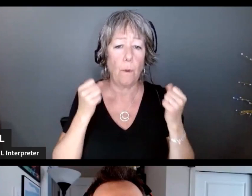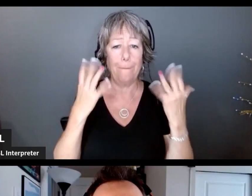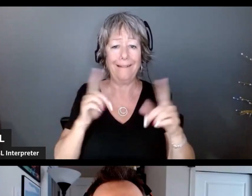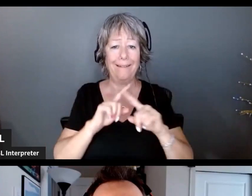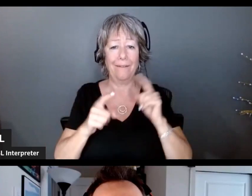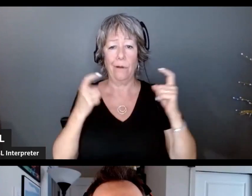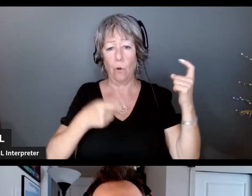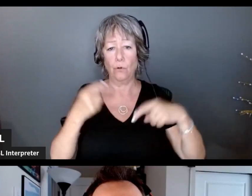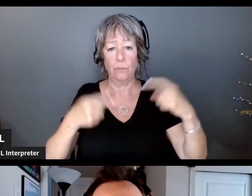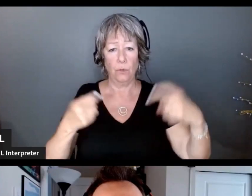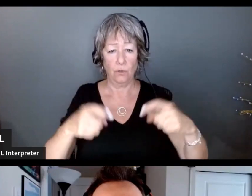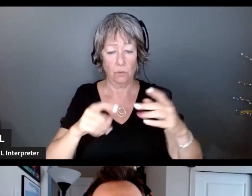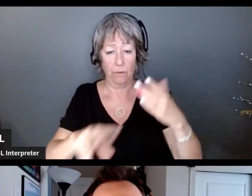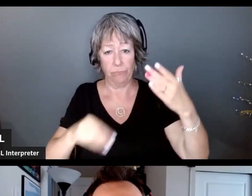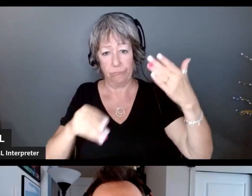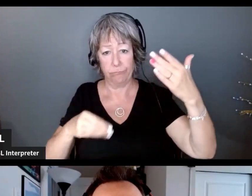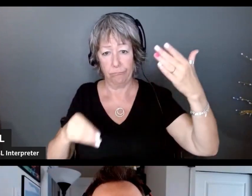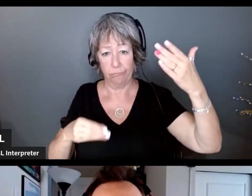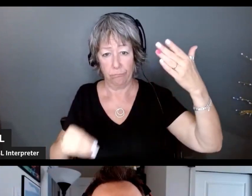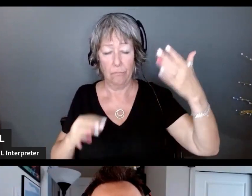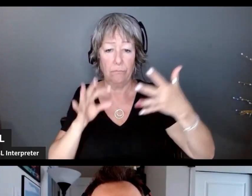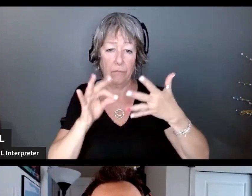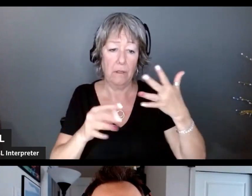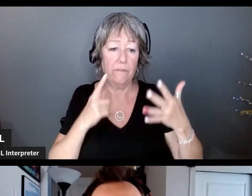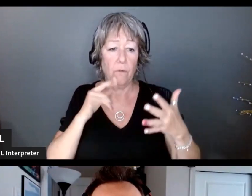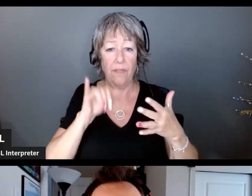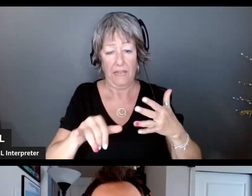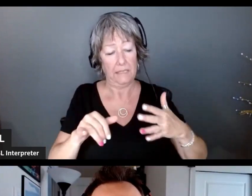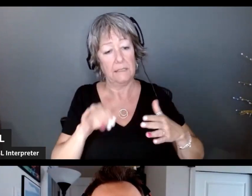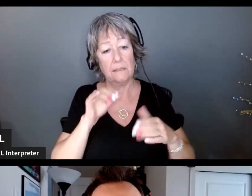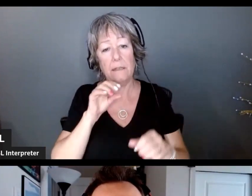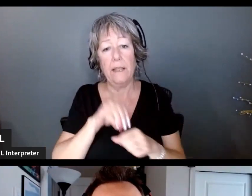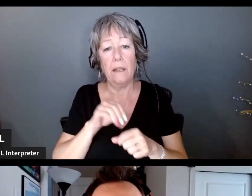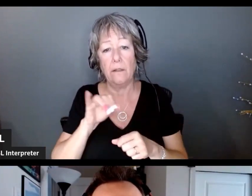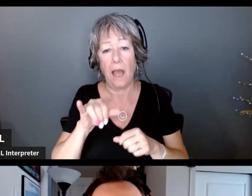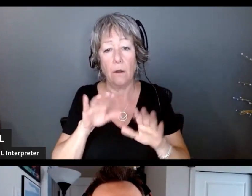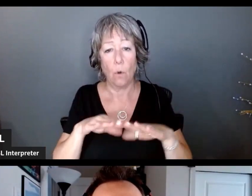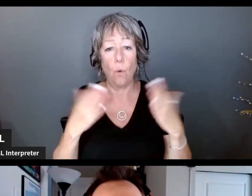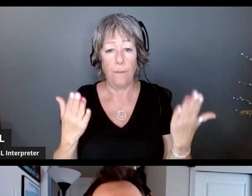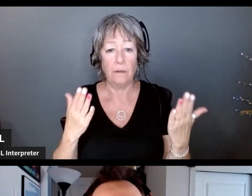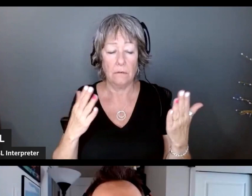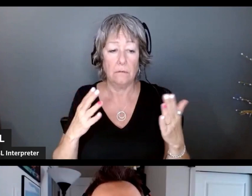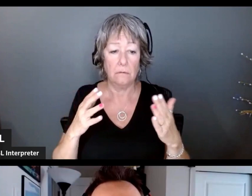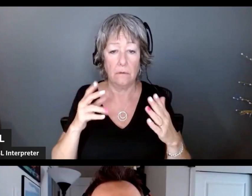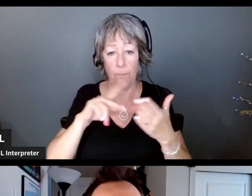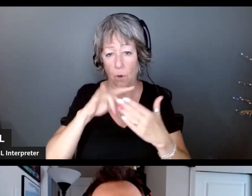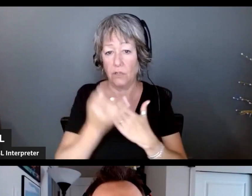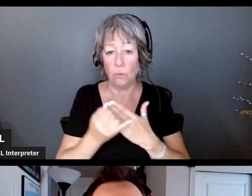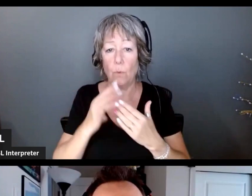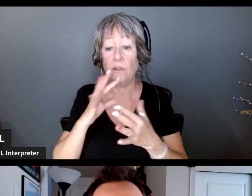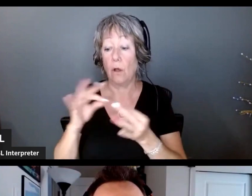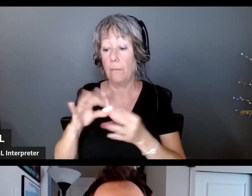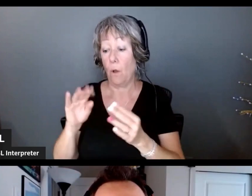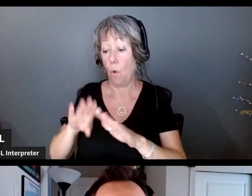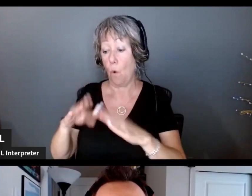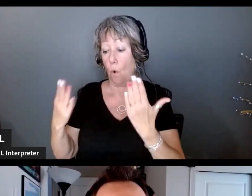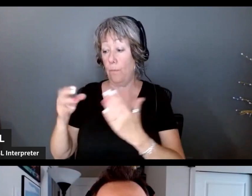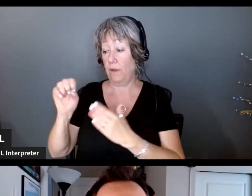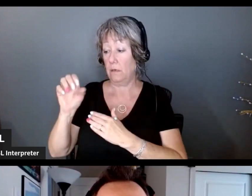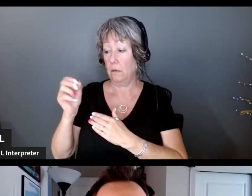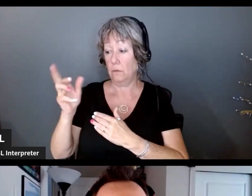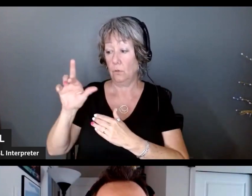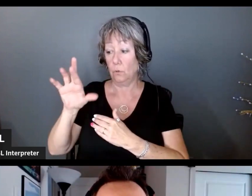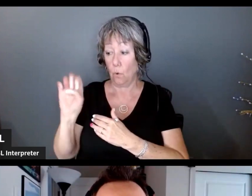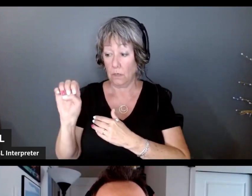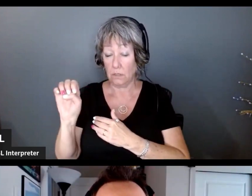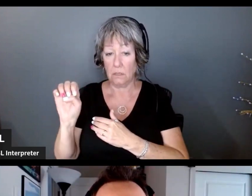added for this into the open source project. When we refer to the open source world, we call it the OpenSearch